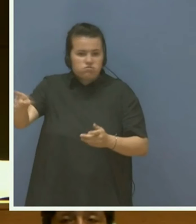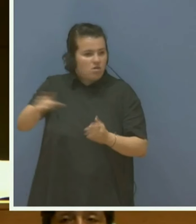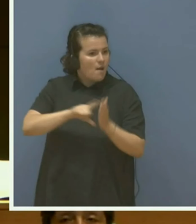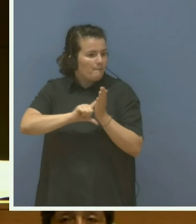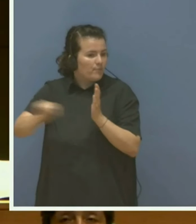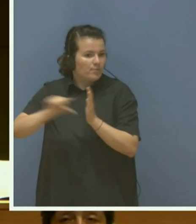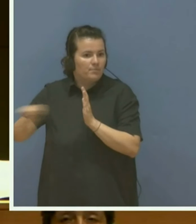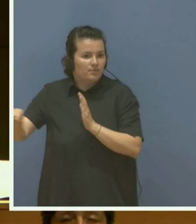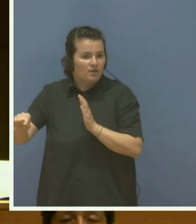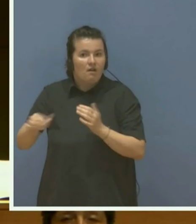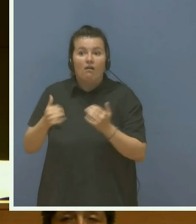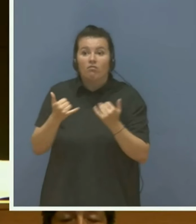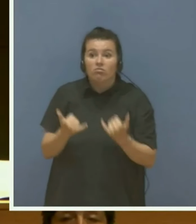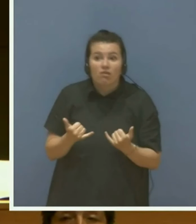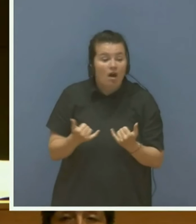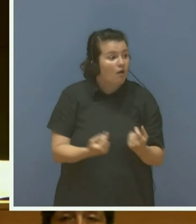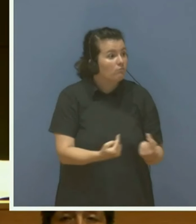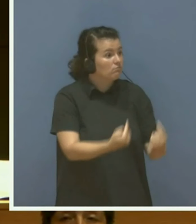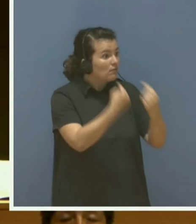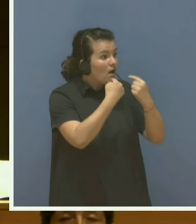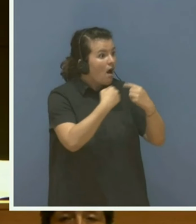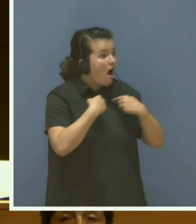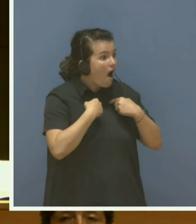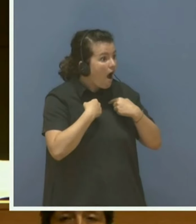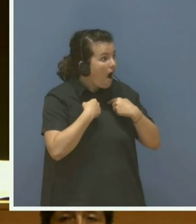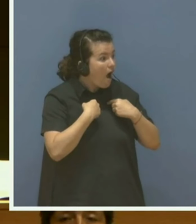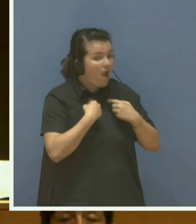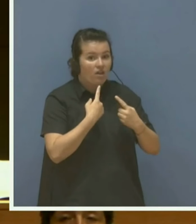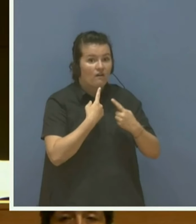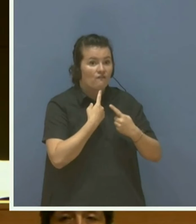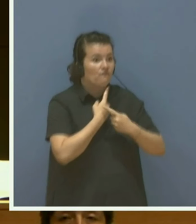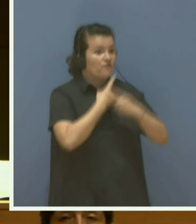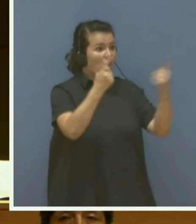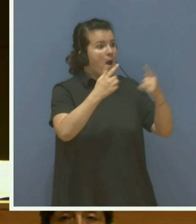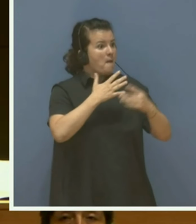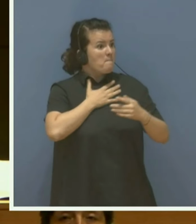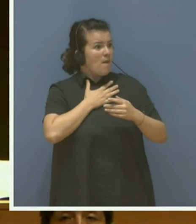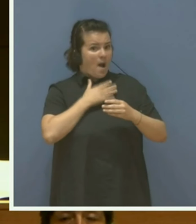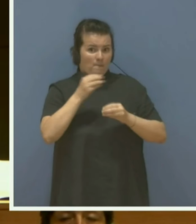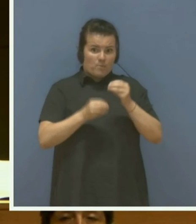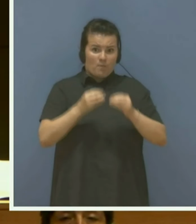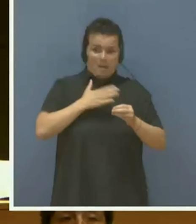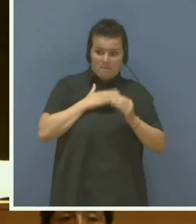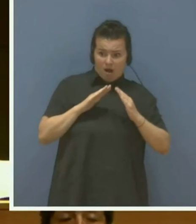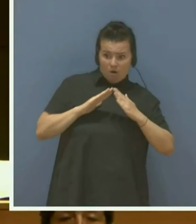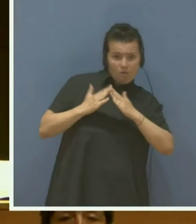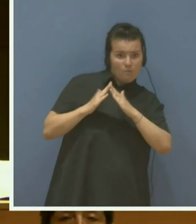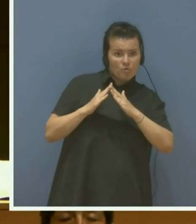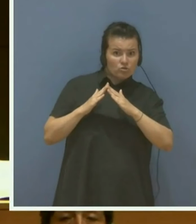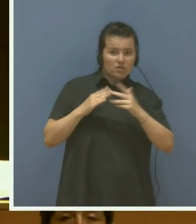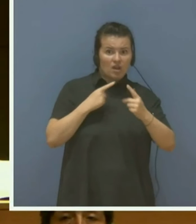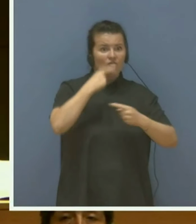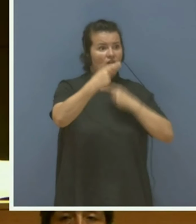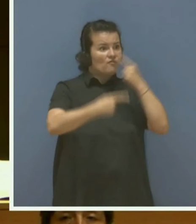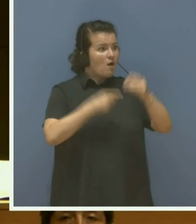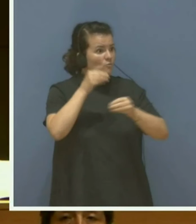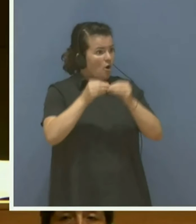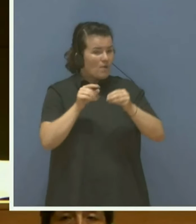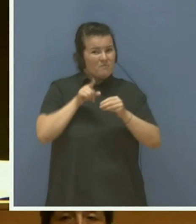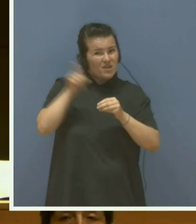have no right to speak out on the issues facing our brothers and sisters who are still living in